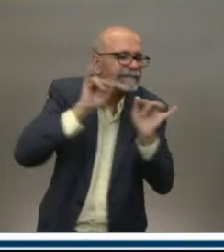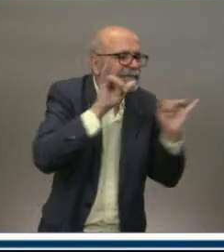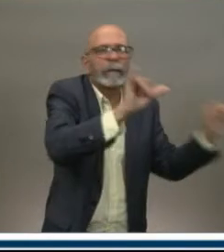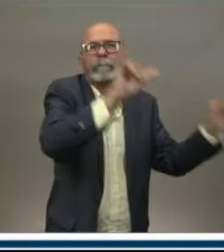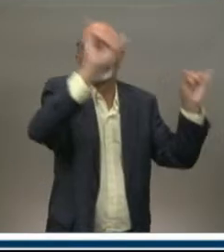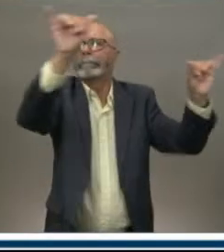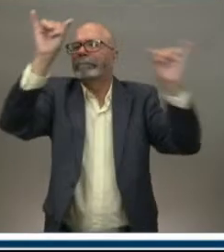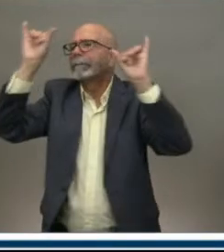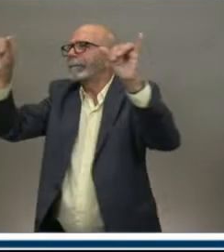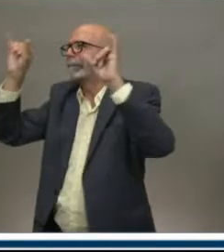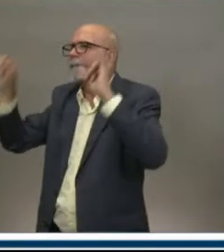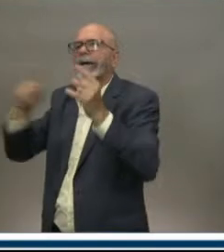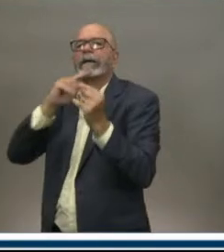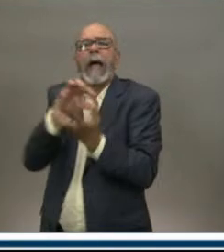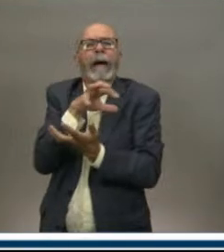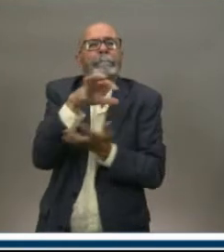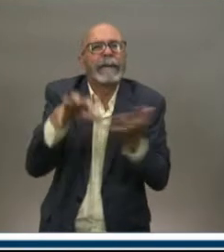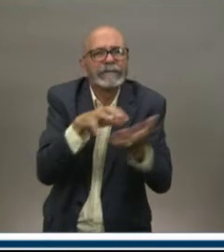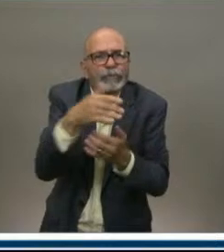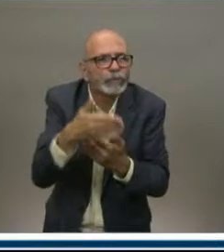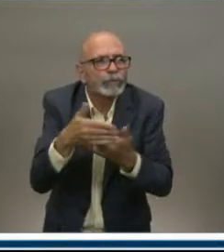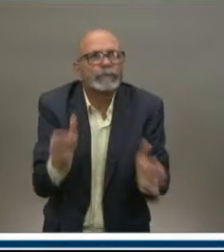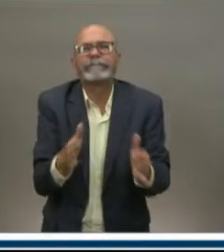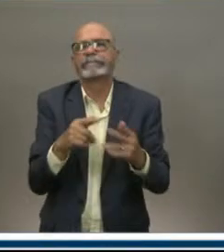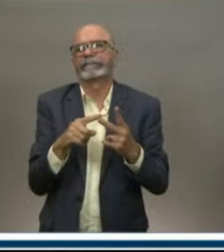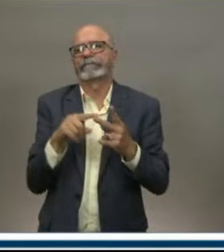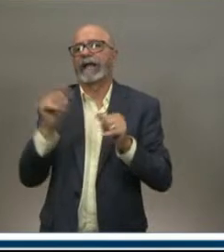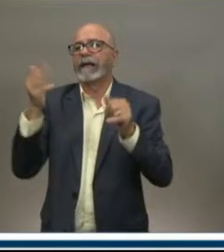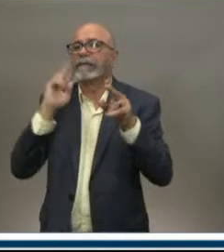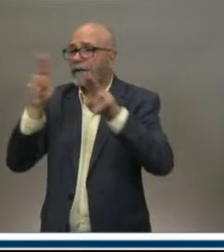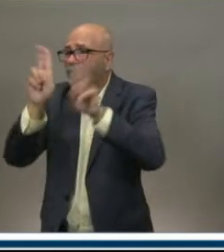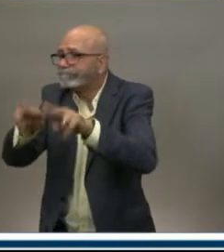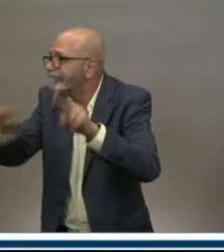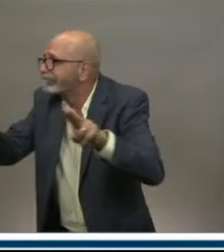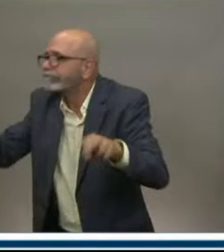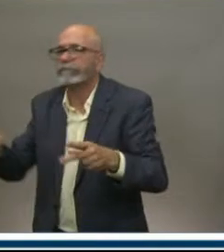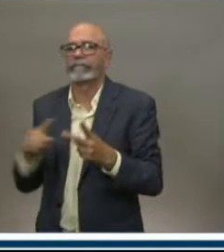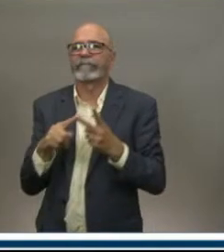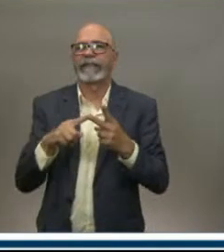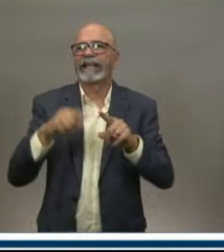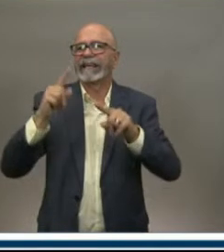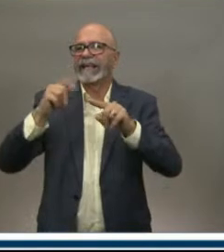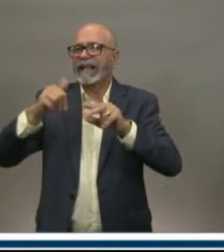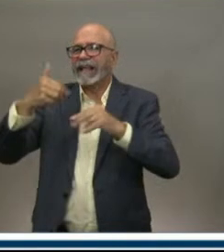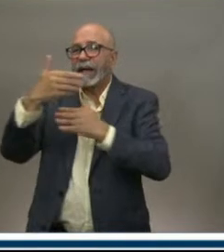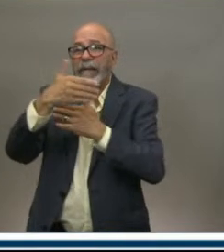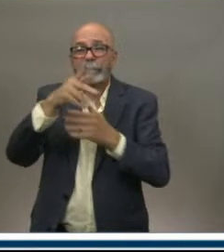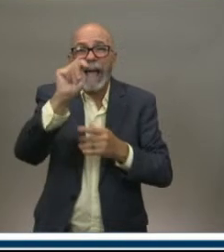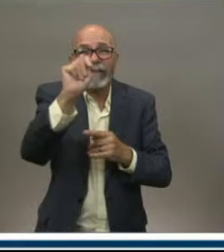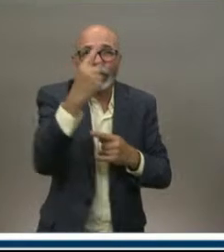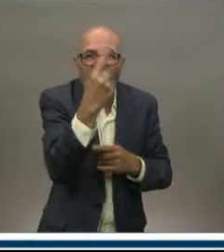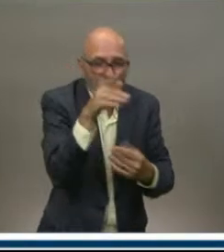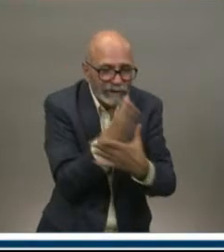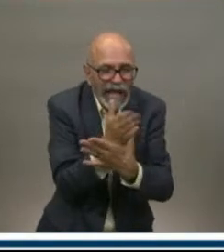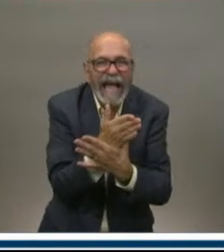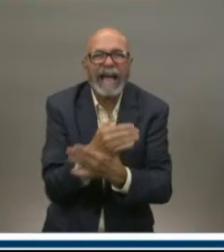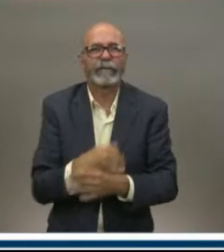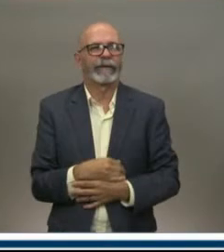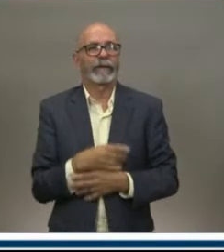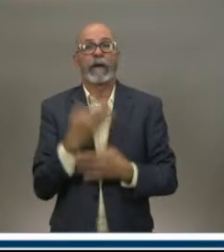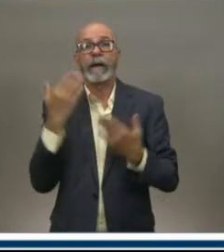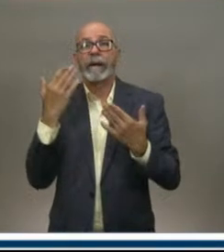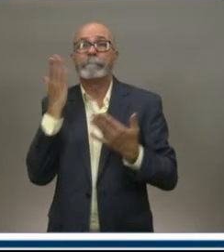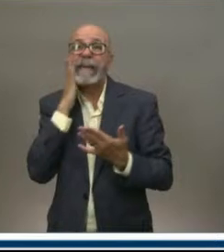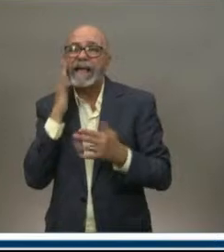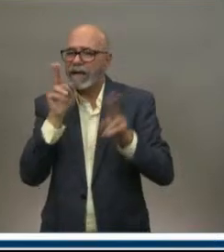of single and double occupancy rooms and shared washroom facilities. So those same fundamental